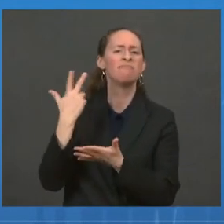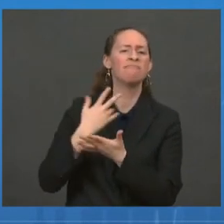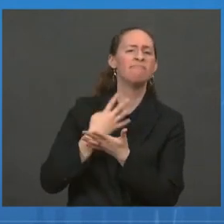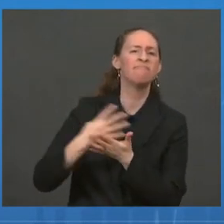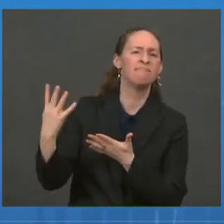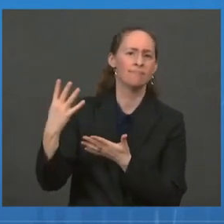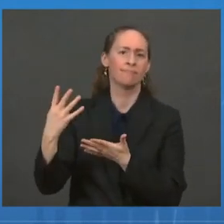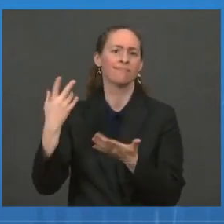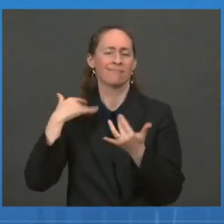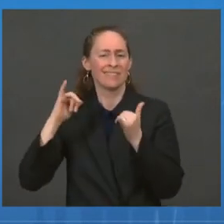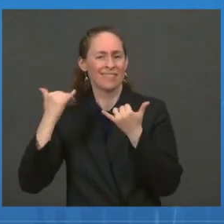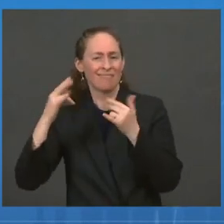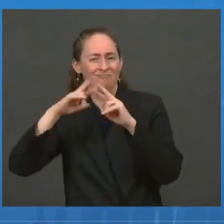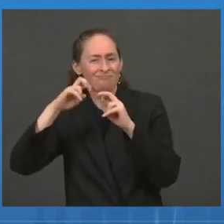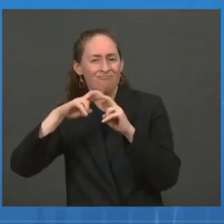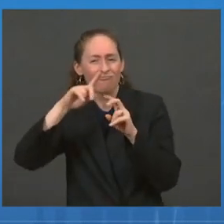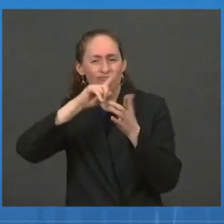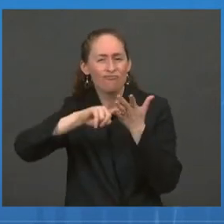next question